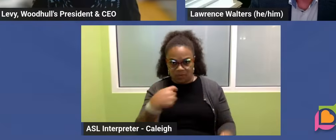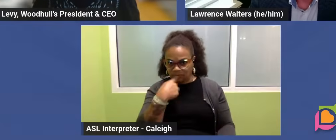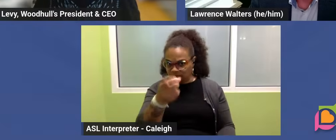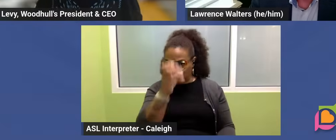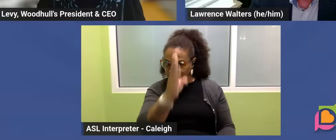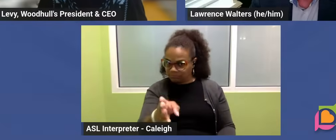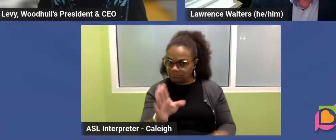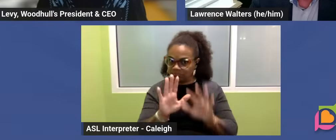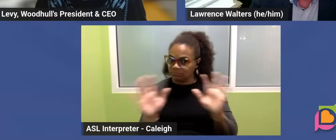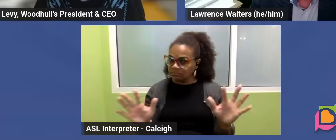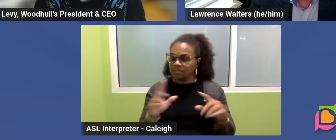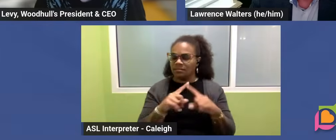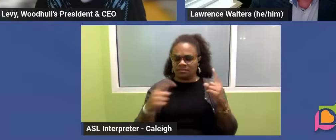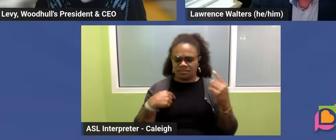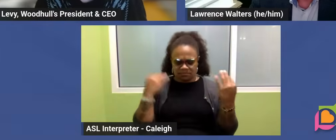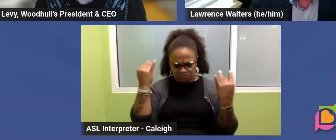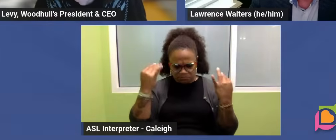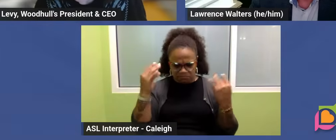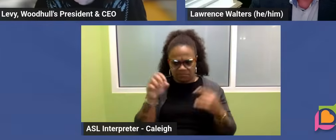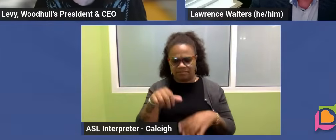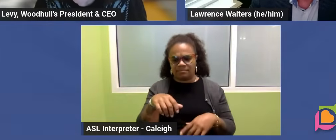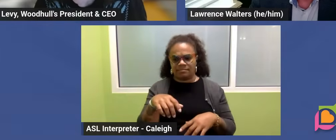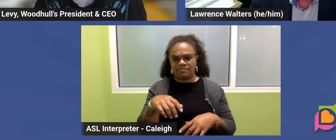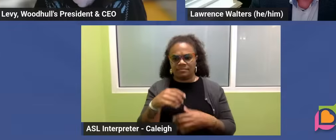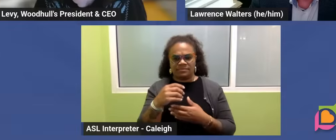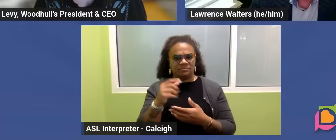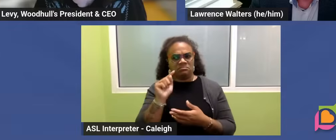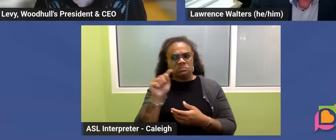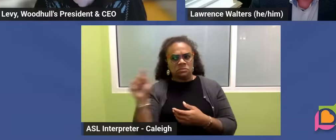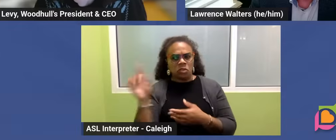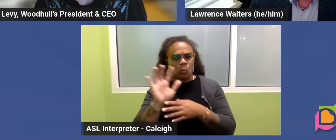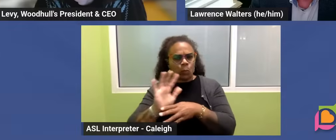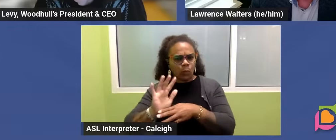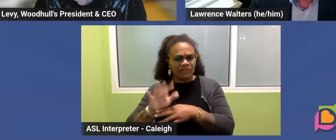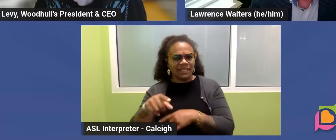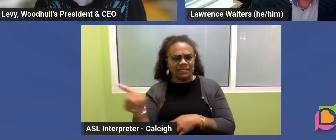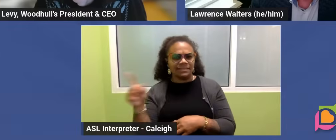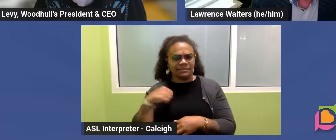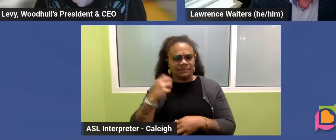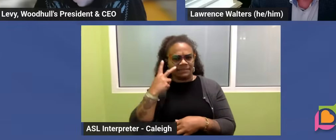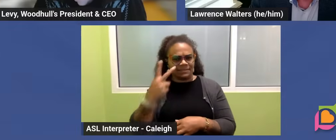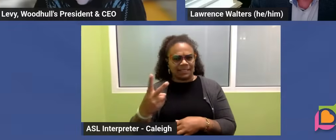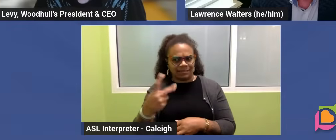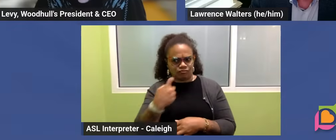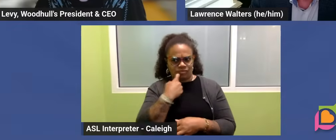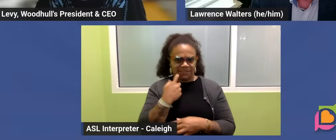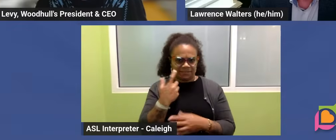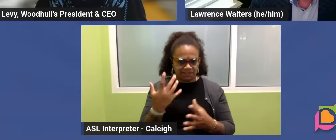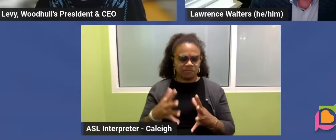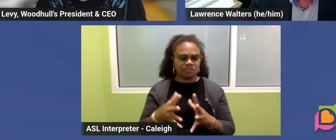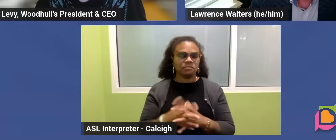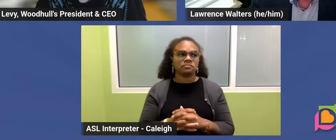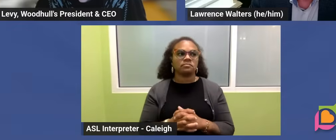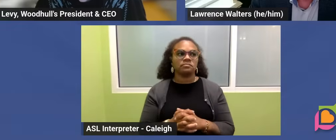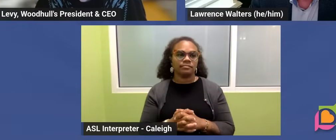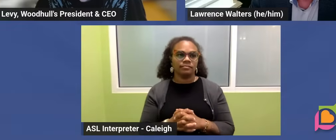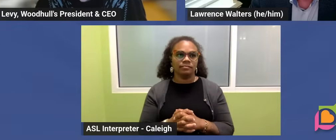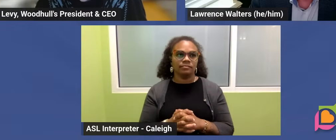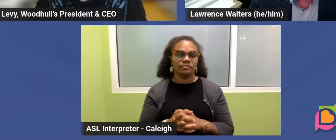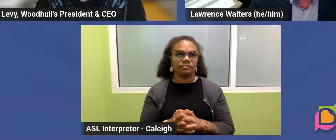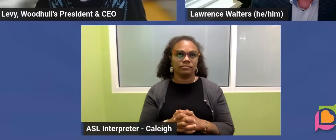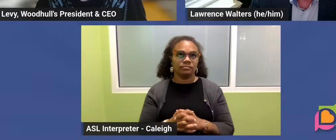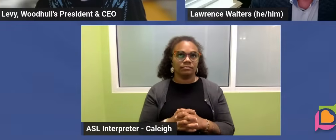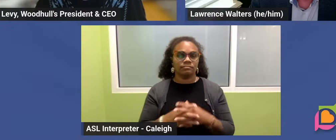I was thinking about some of the movies that I've seen lately and